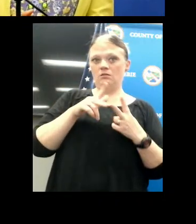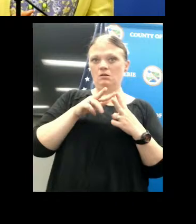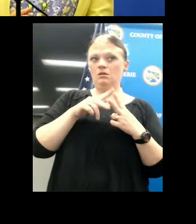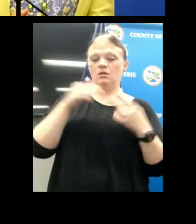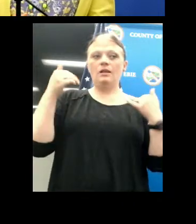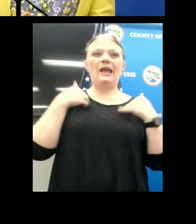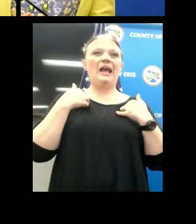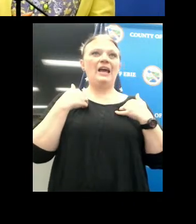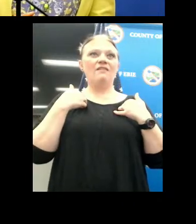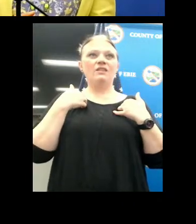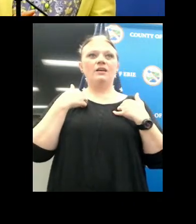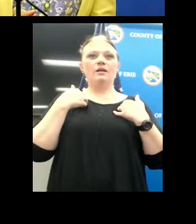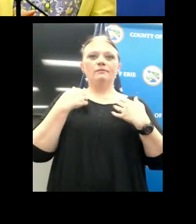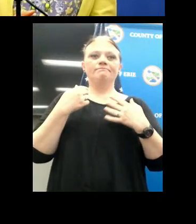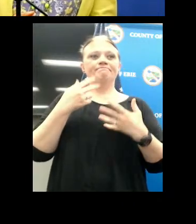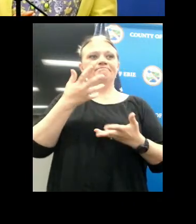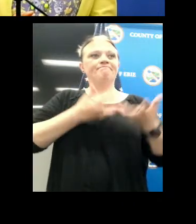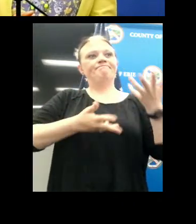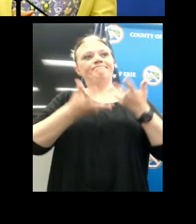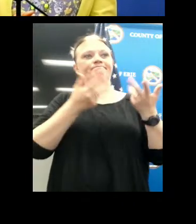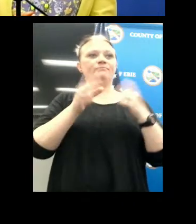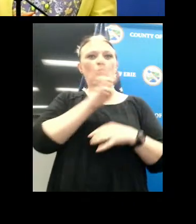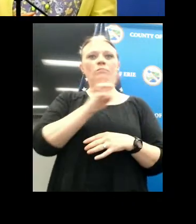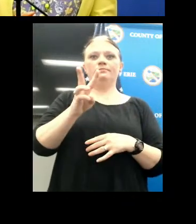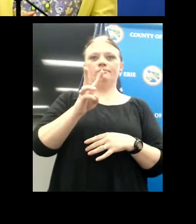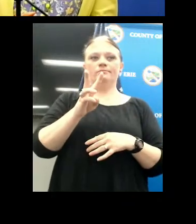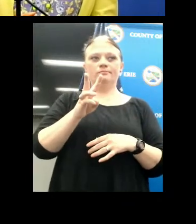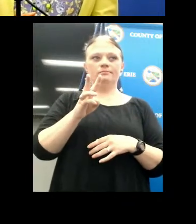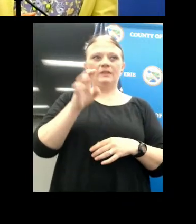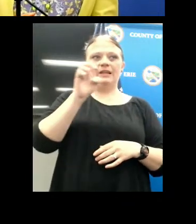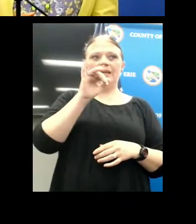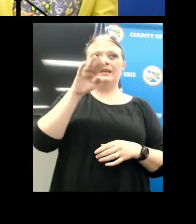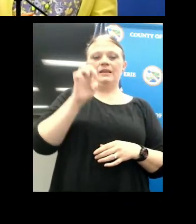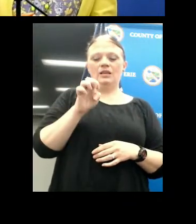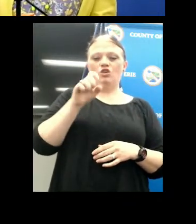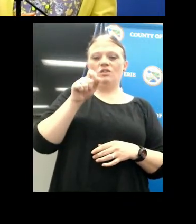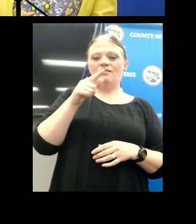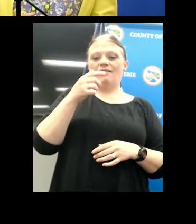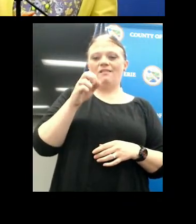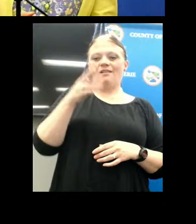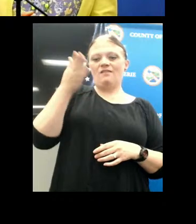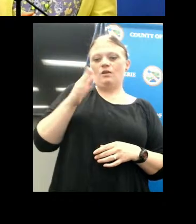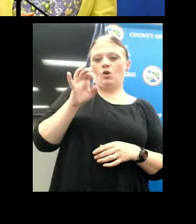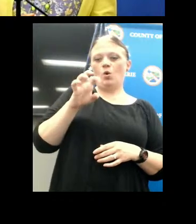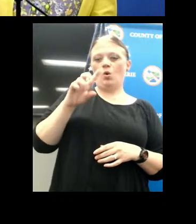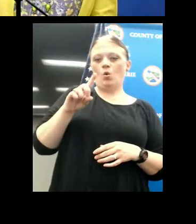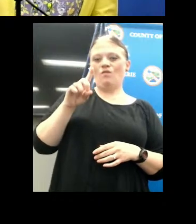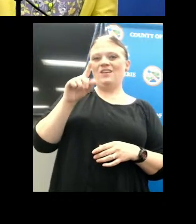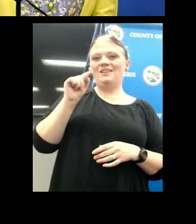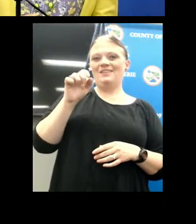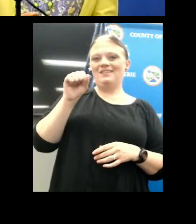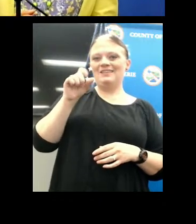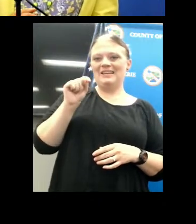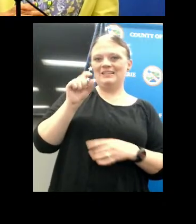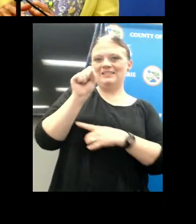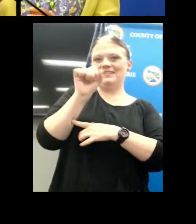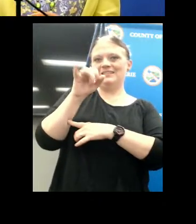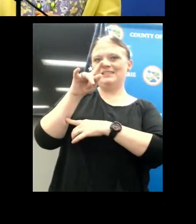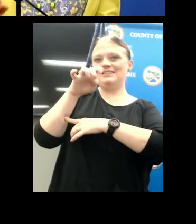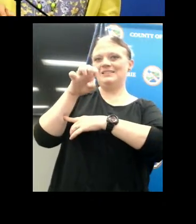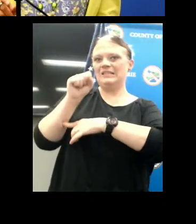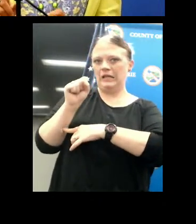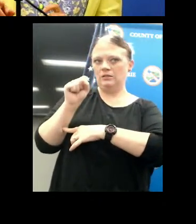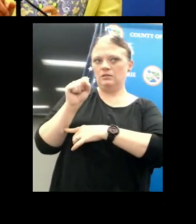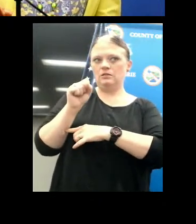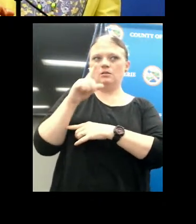we have an interactive map on our Erie County website at erie.gov/COVID test sites. And you can